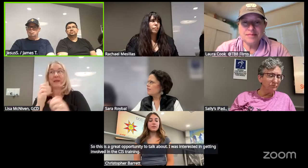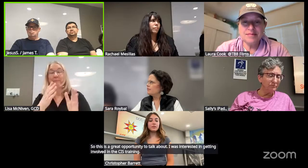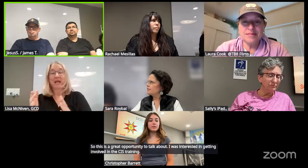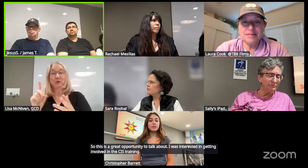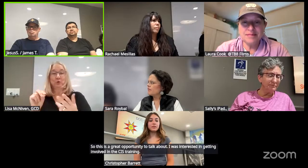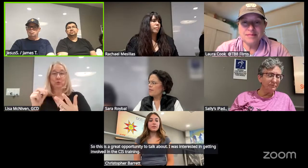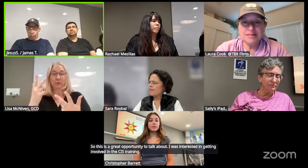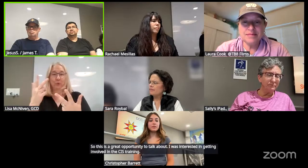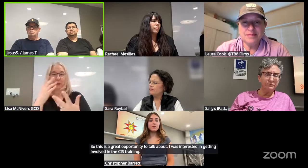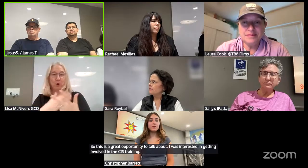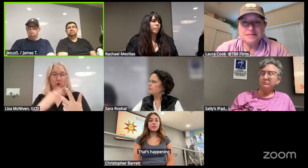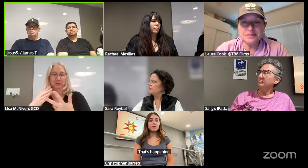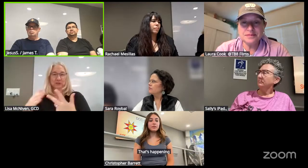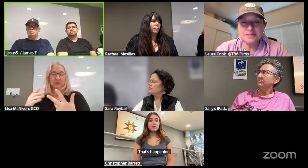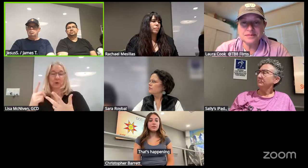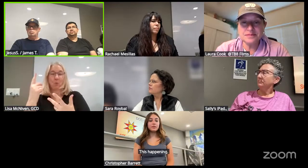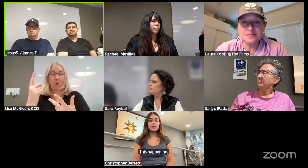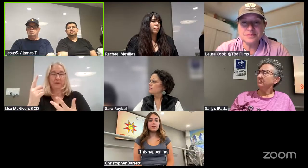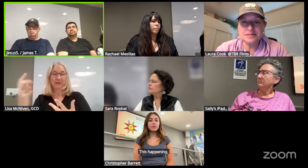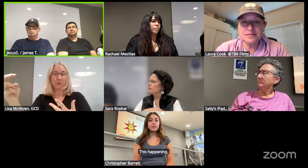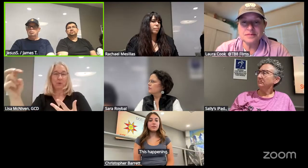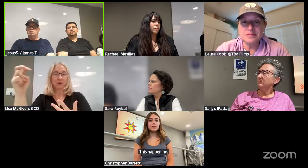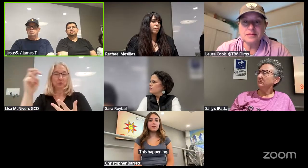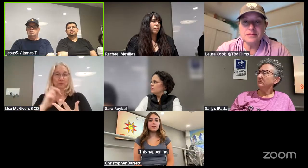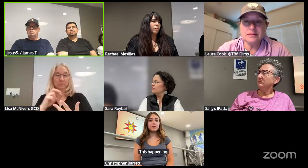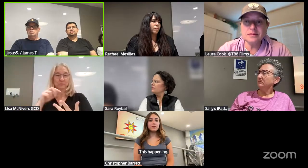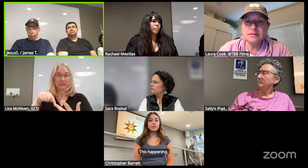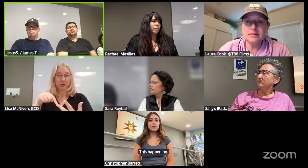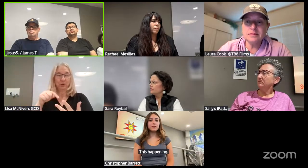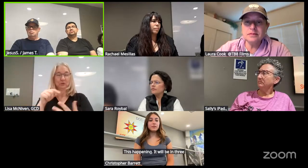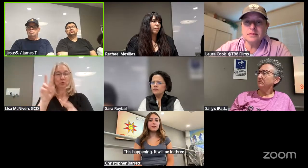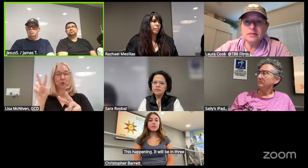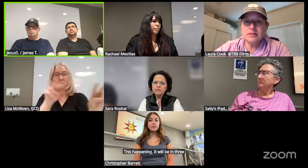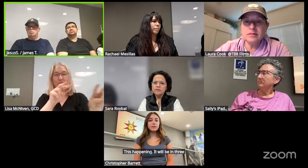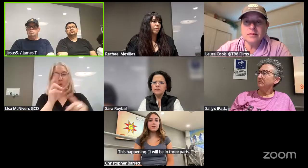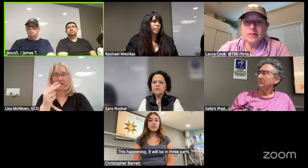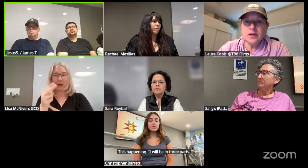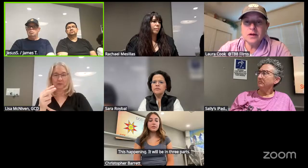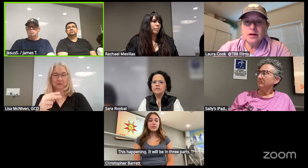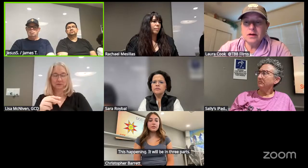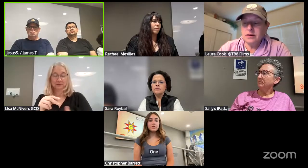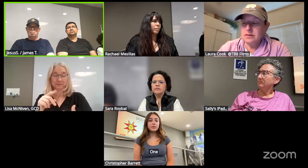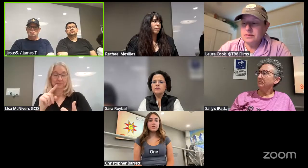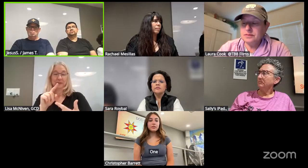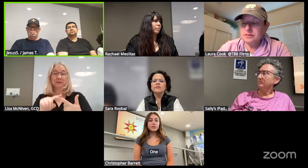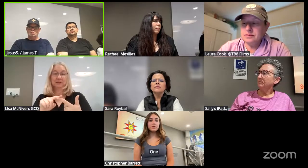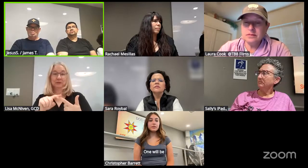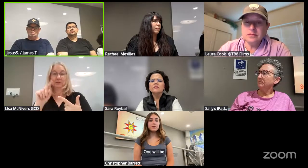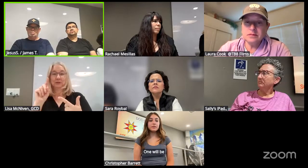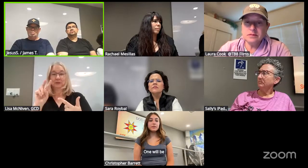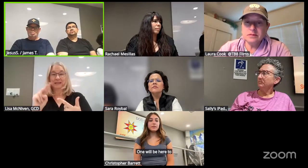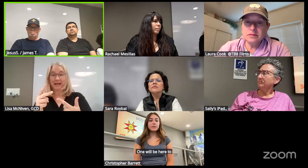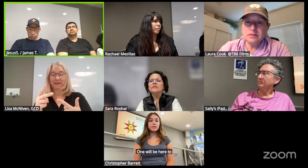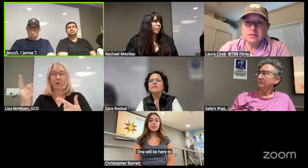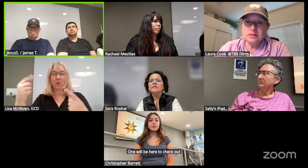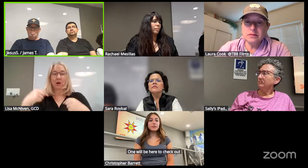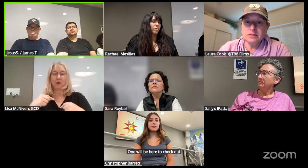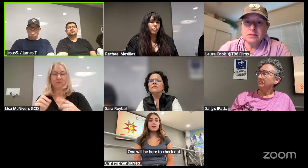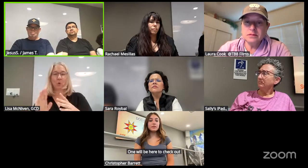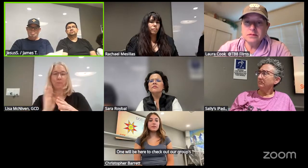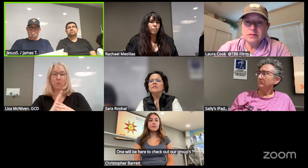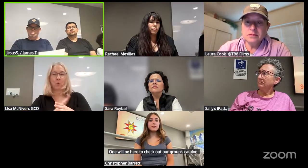happening. It will be in 3 parts. One will be here to check out the hotel.